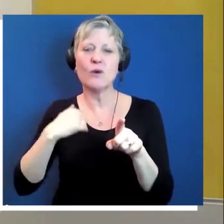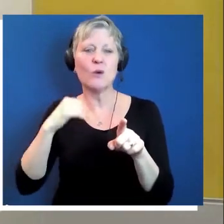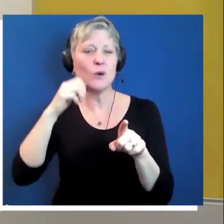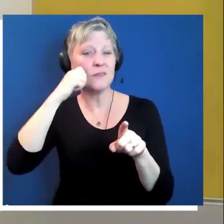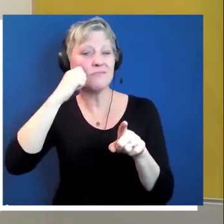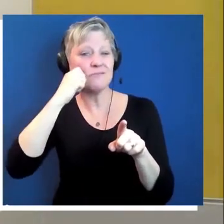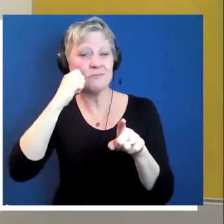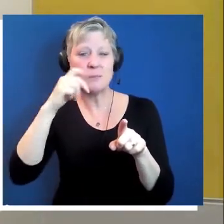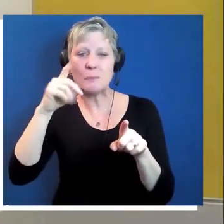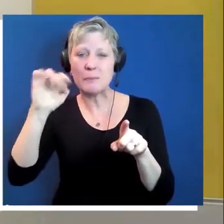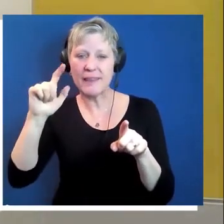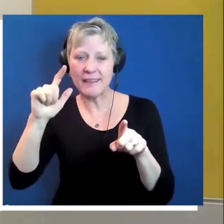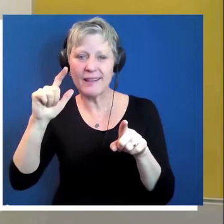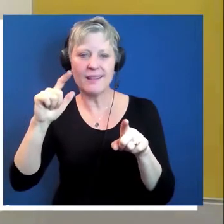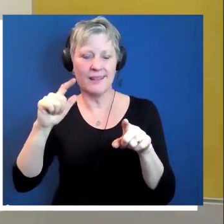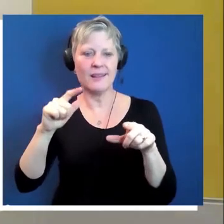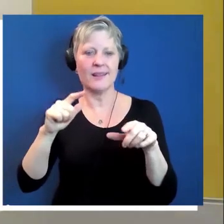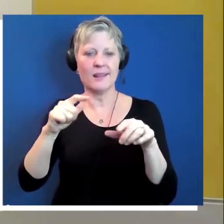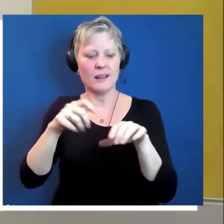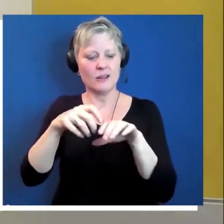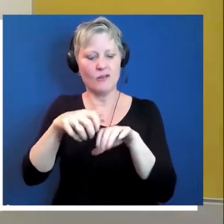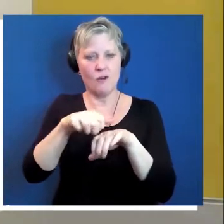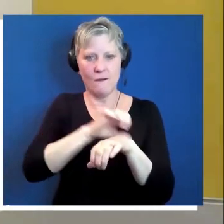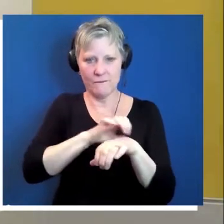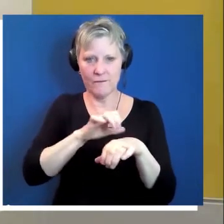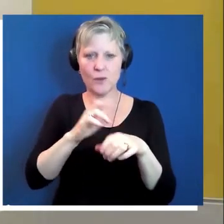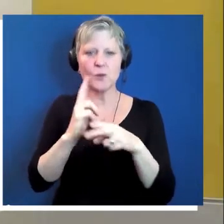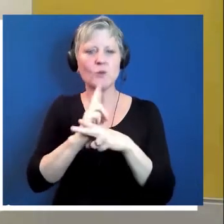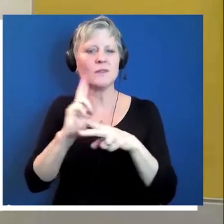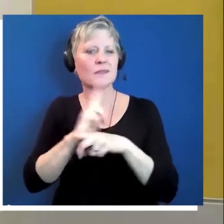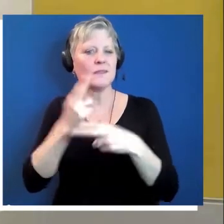the yolk, just going to chop it up now.